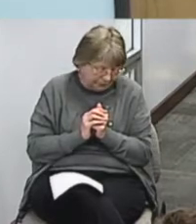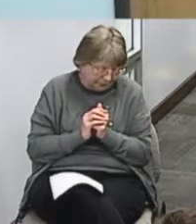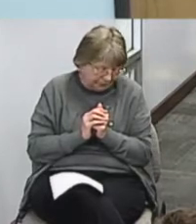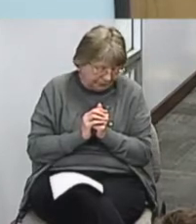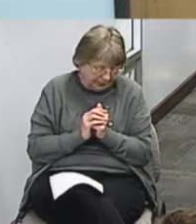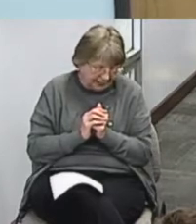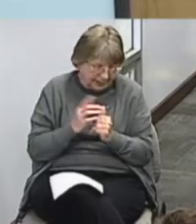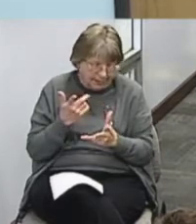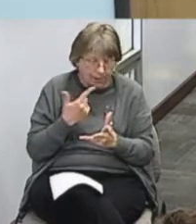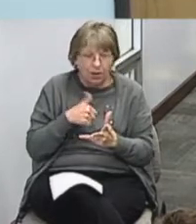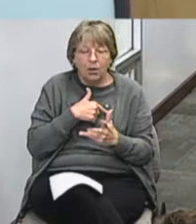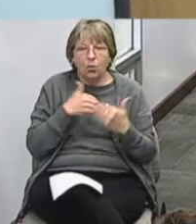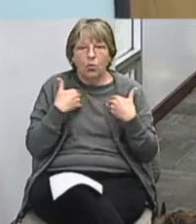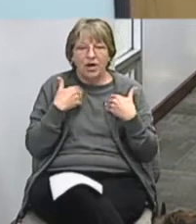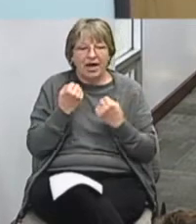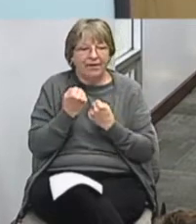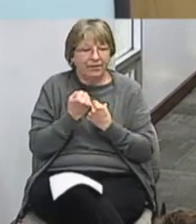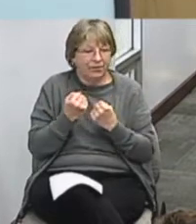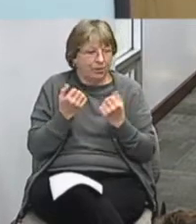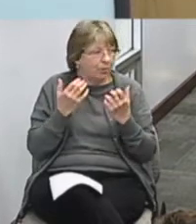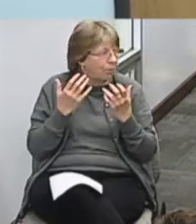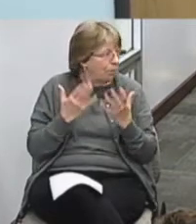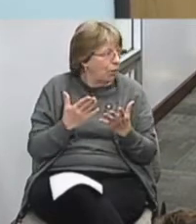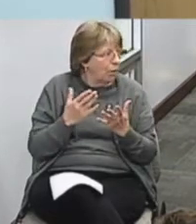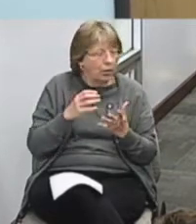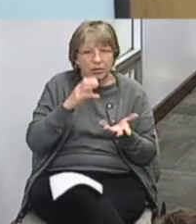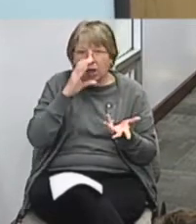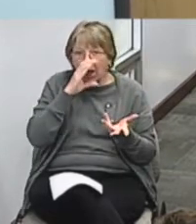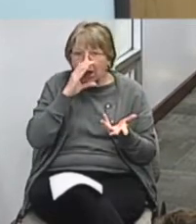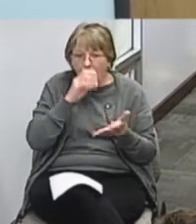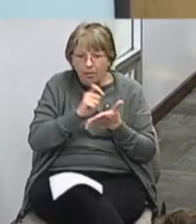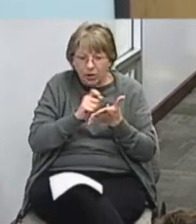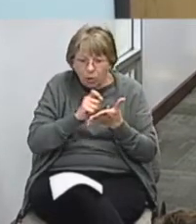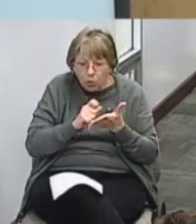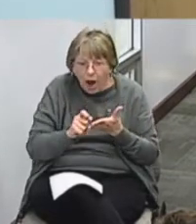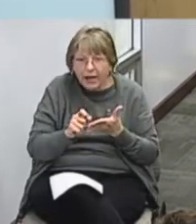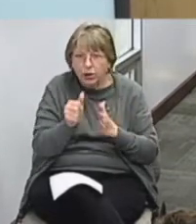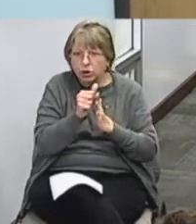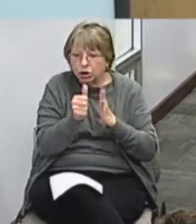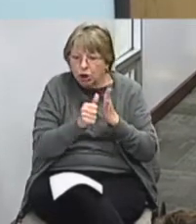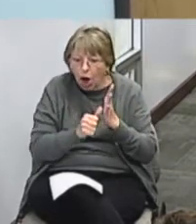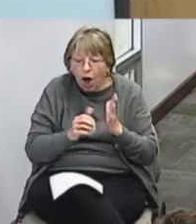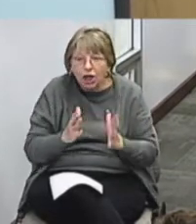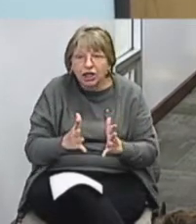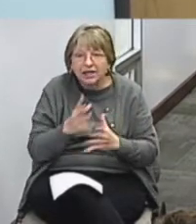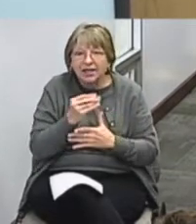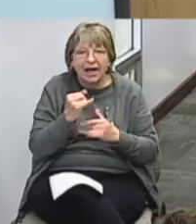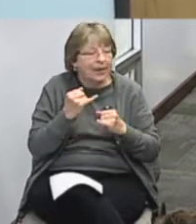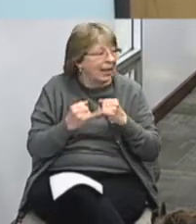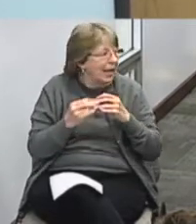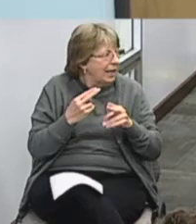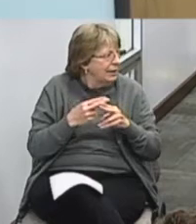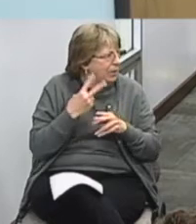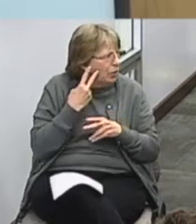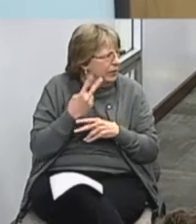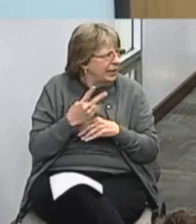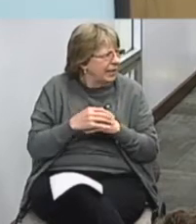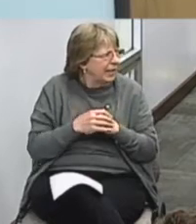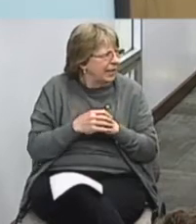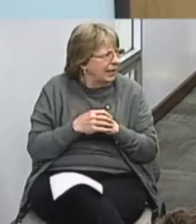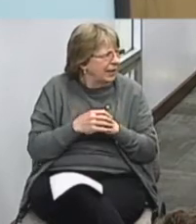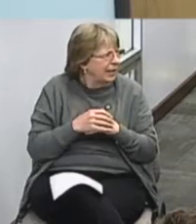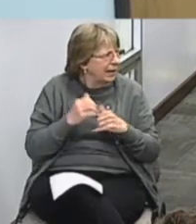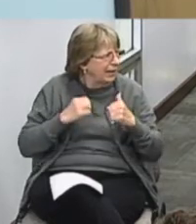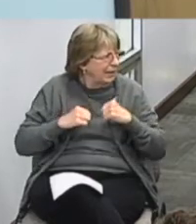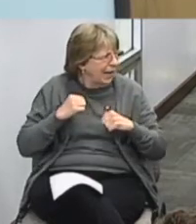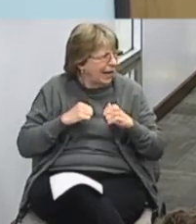we have supporters that include comic writers, comic artists, and the last name you'll see on there is the